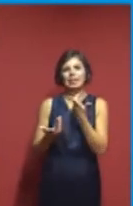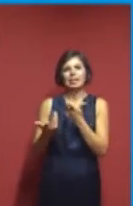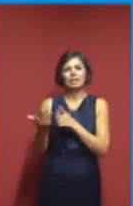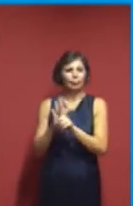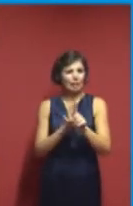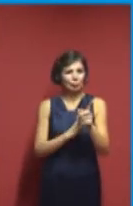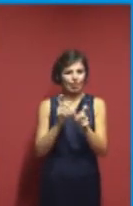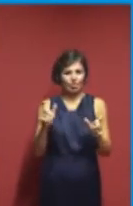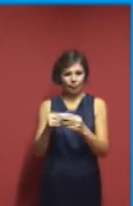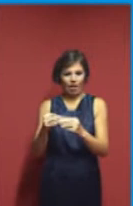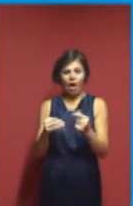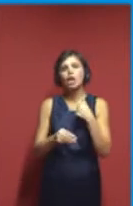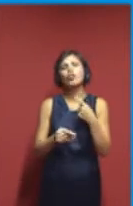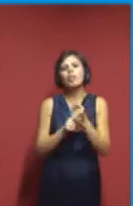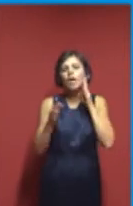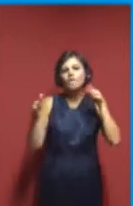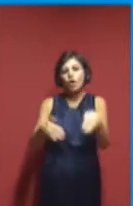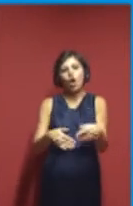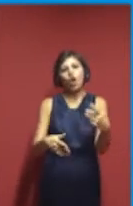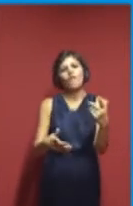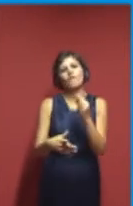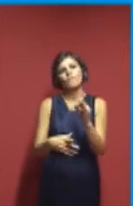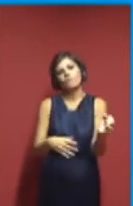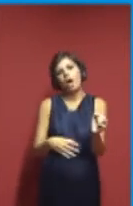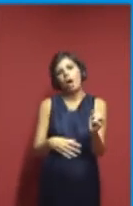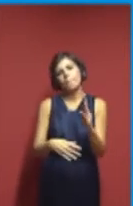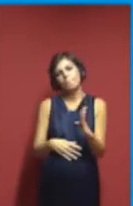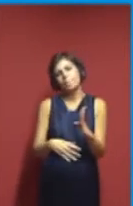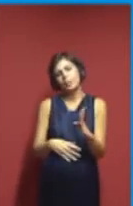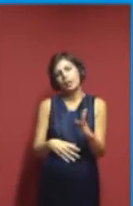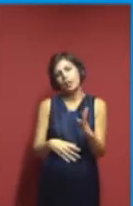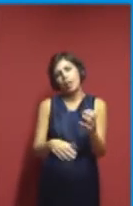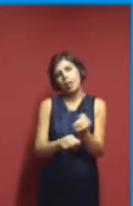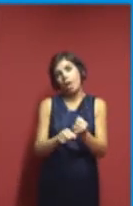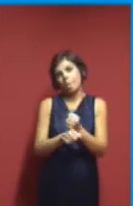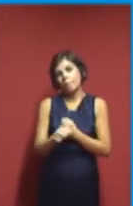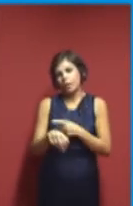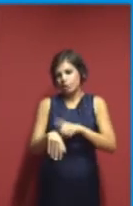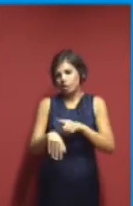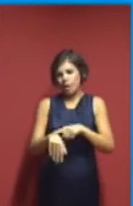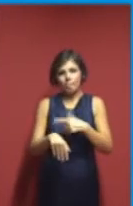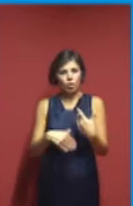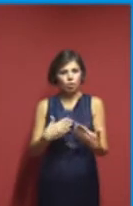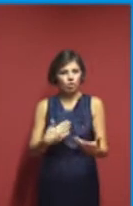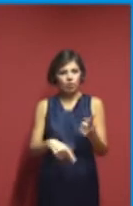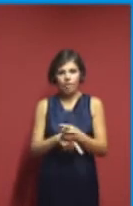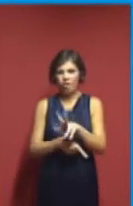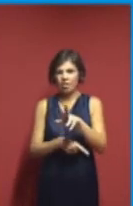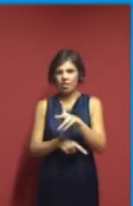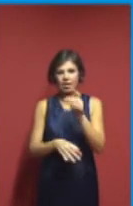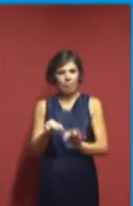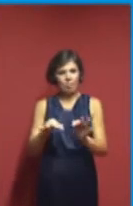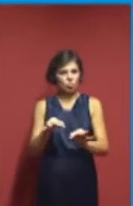do that. Interesting concept. We cannot print 3D minutes right now. Another interesting concept. OK, let's